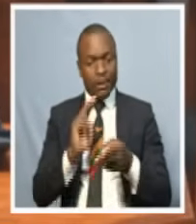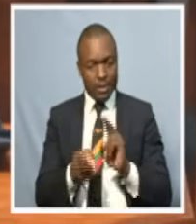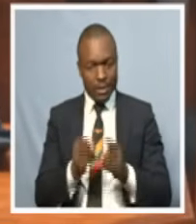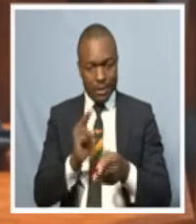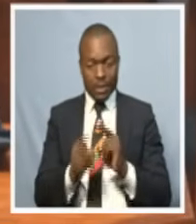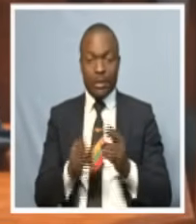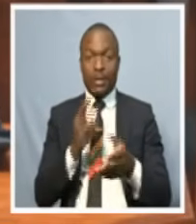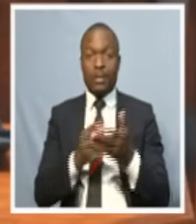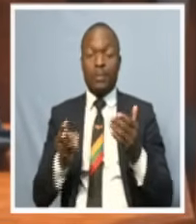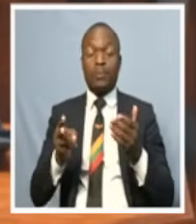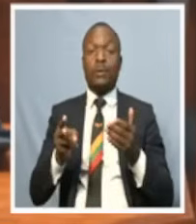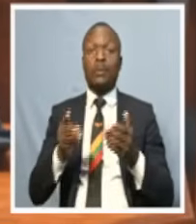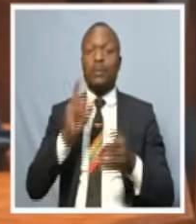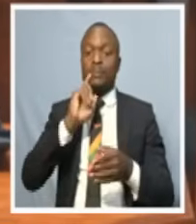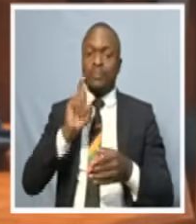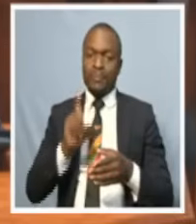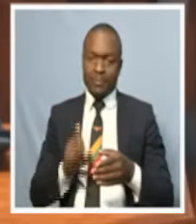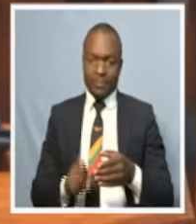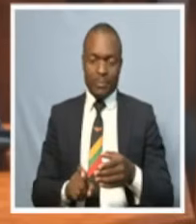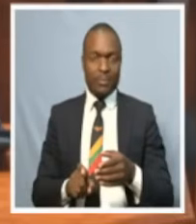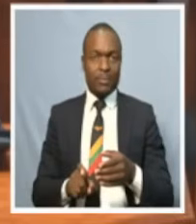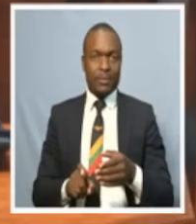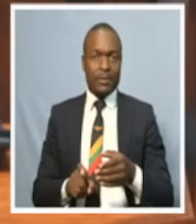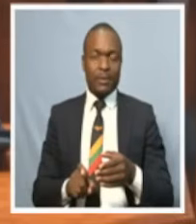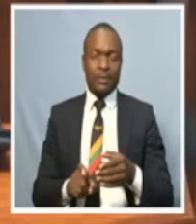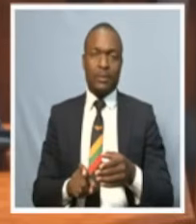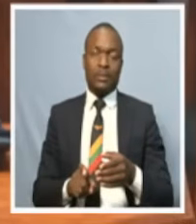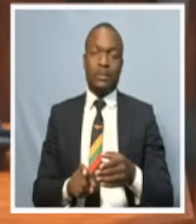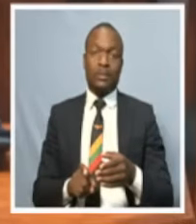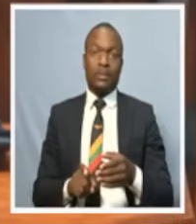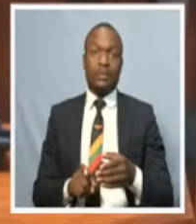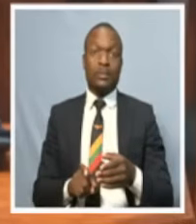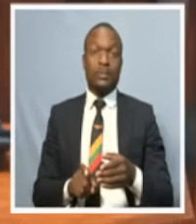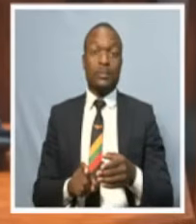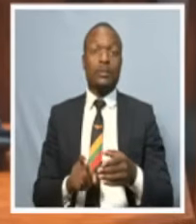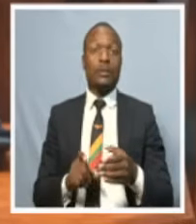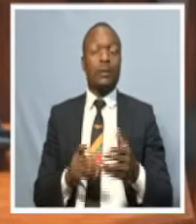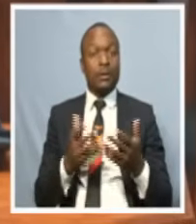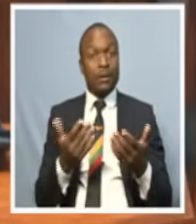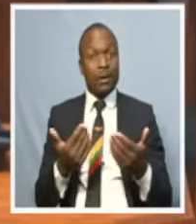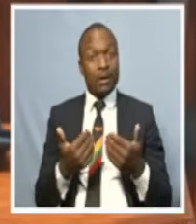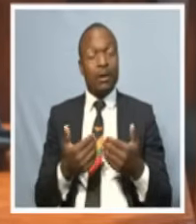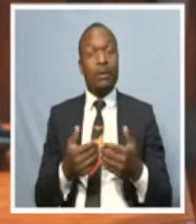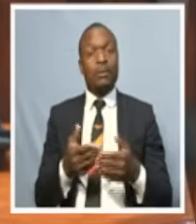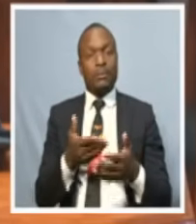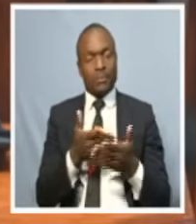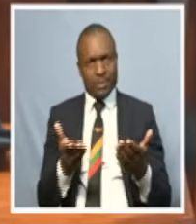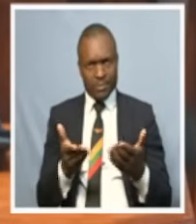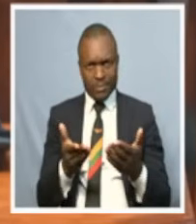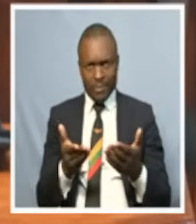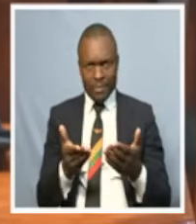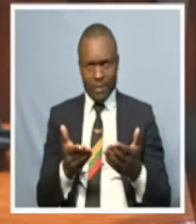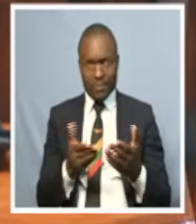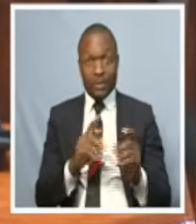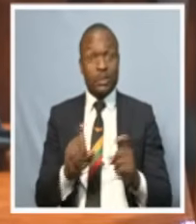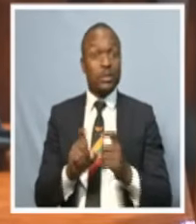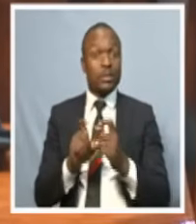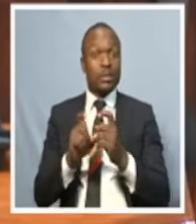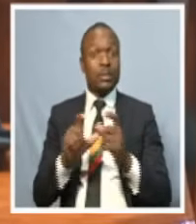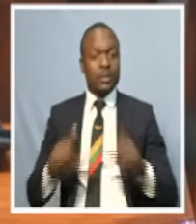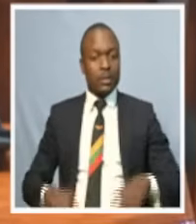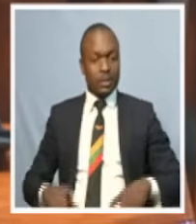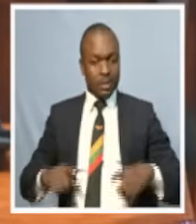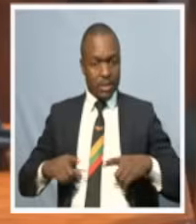might affect life or property. Is there going to be loss of life from that statement that you've